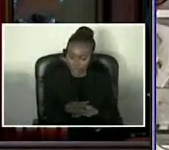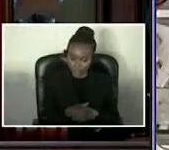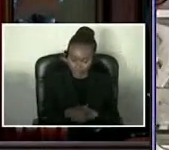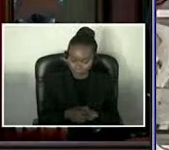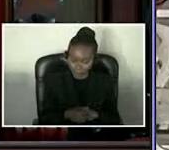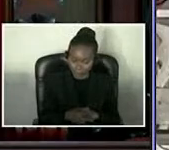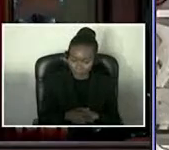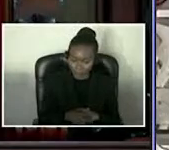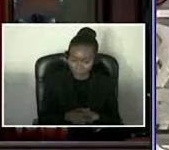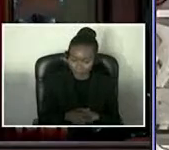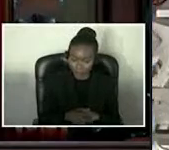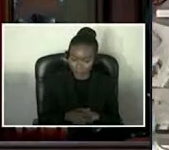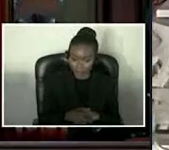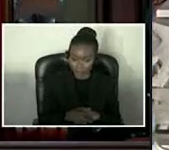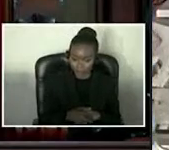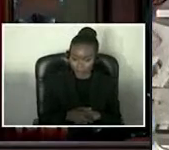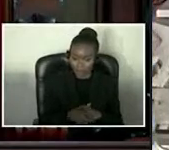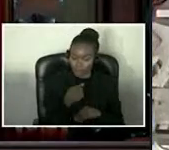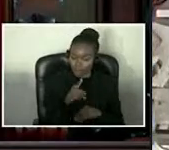to post graduates